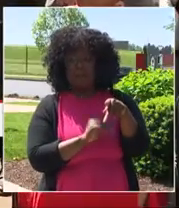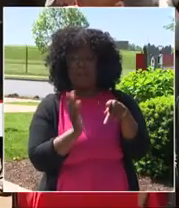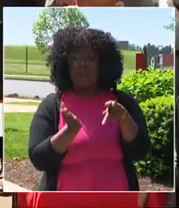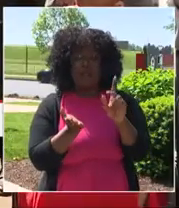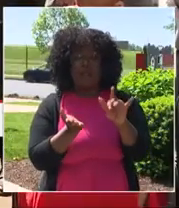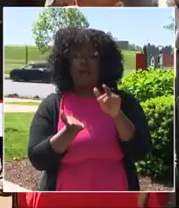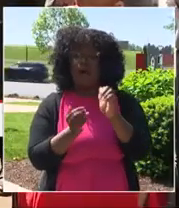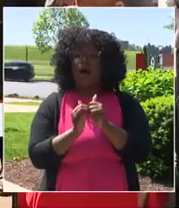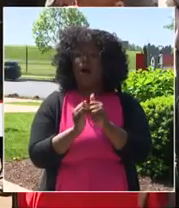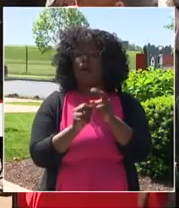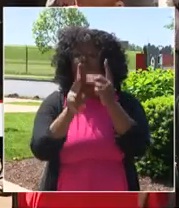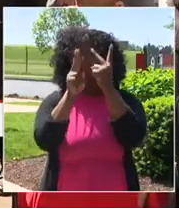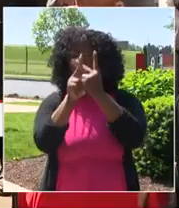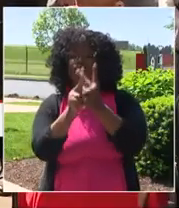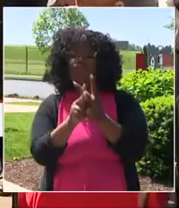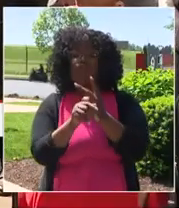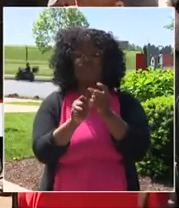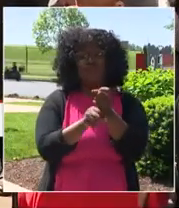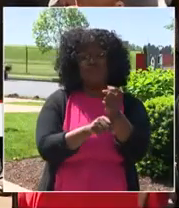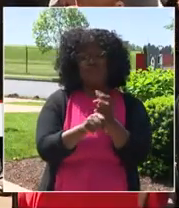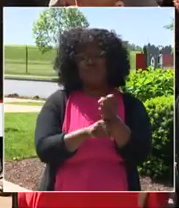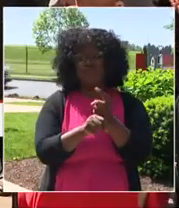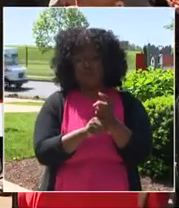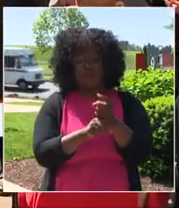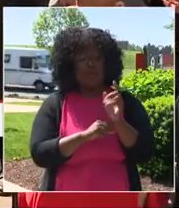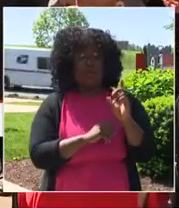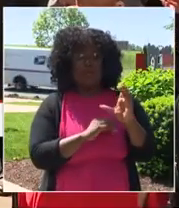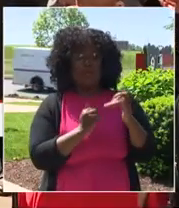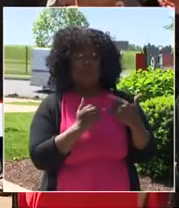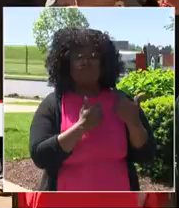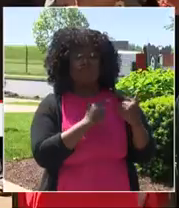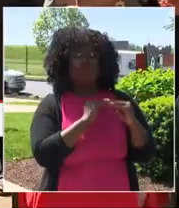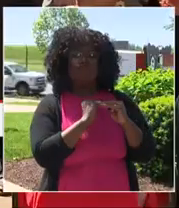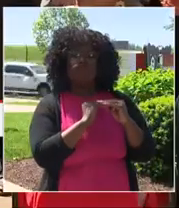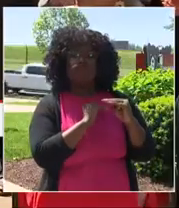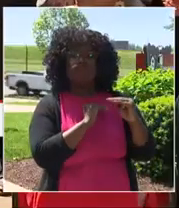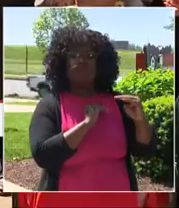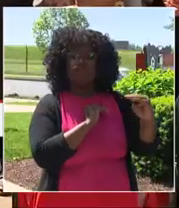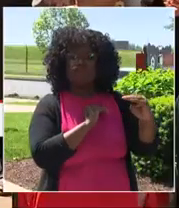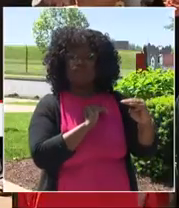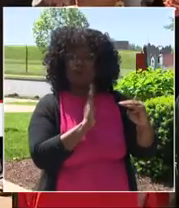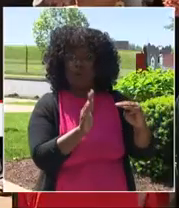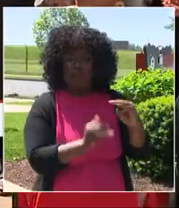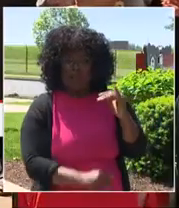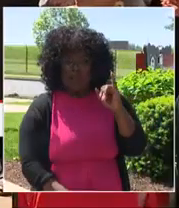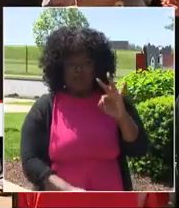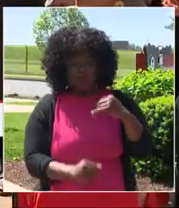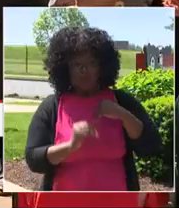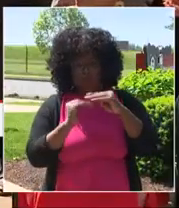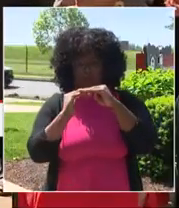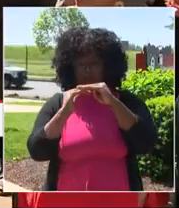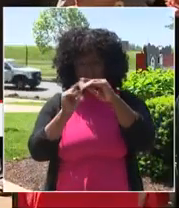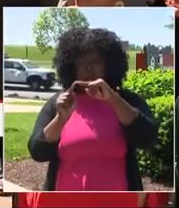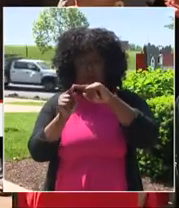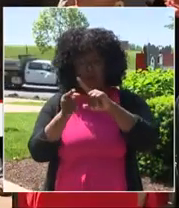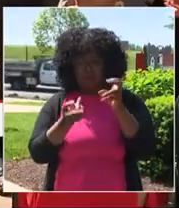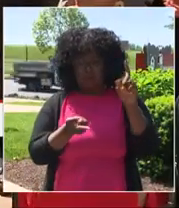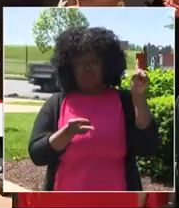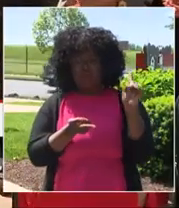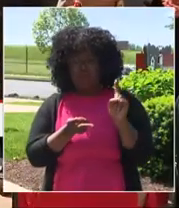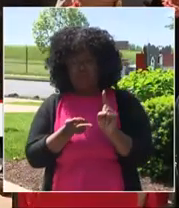the floor, so everyone is guaranteed right now a minimum of 50%, but if they drop it, we've got some other states in this country who will go down to